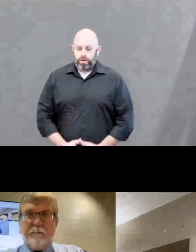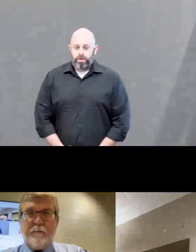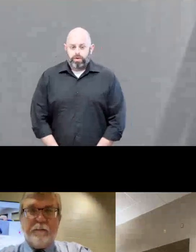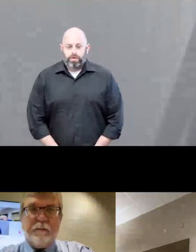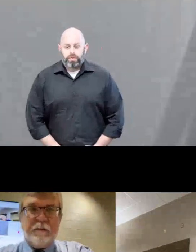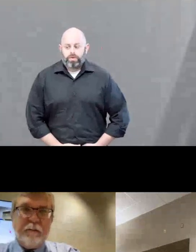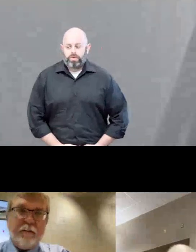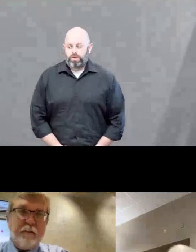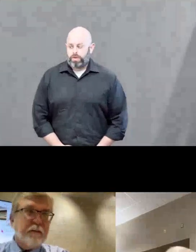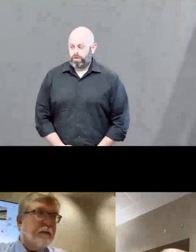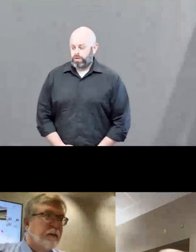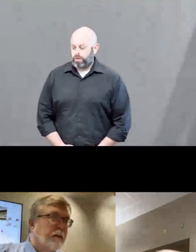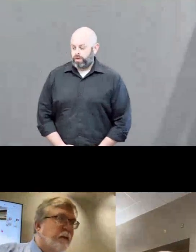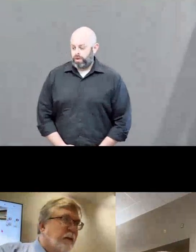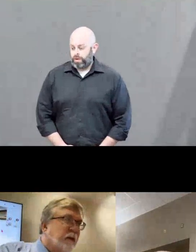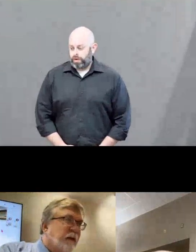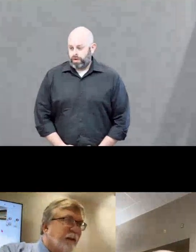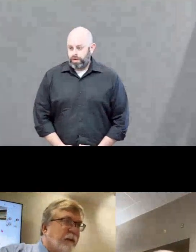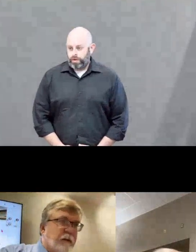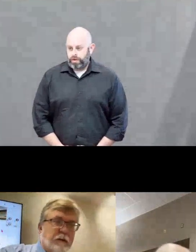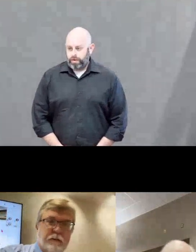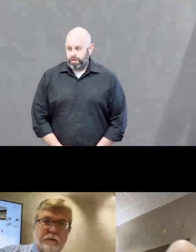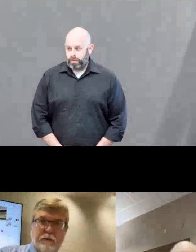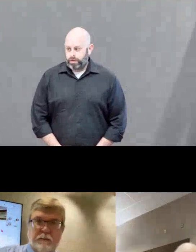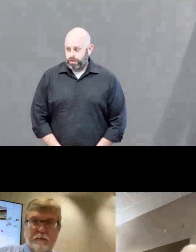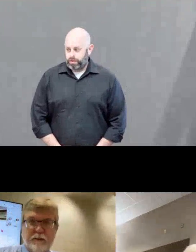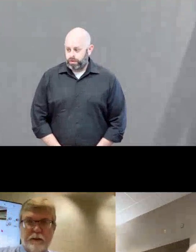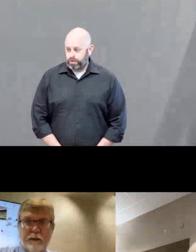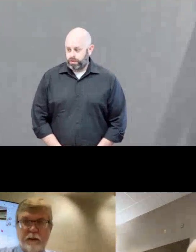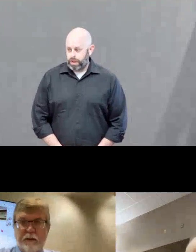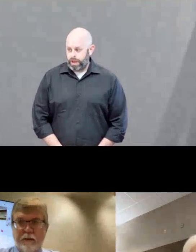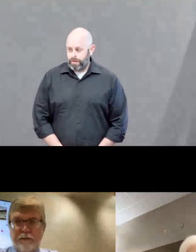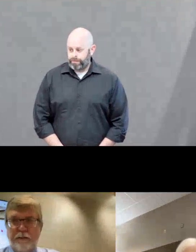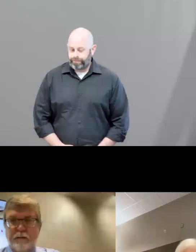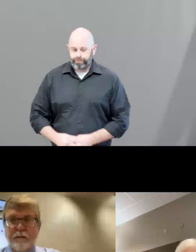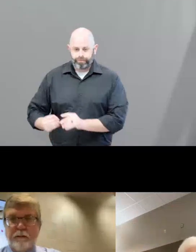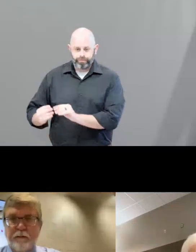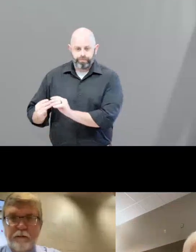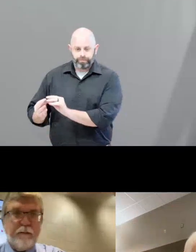You should take that pledge. About this country. Right. I'm sorry.